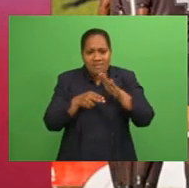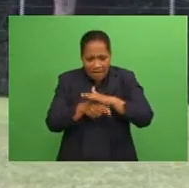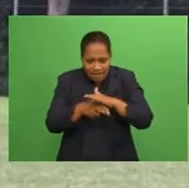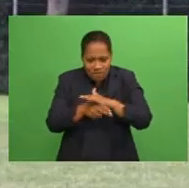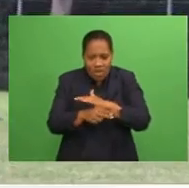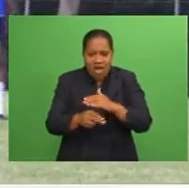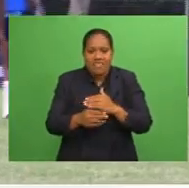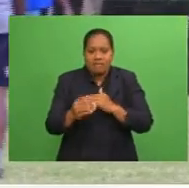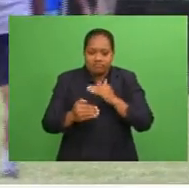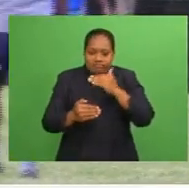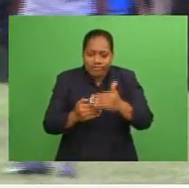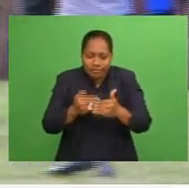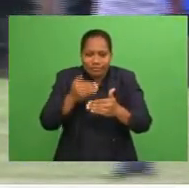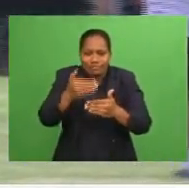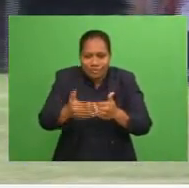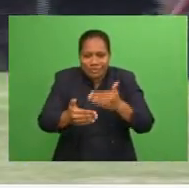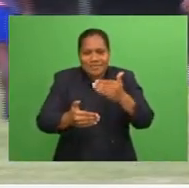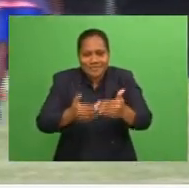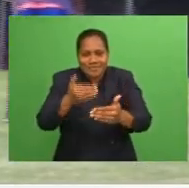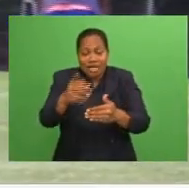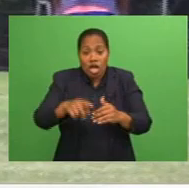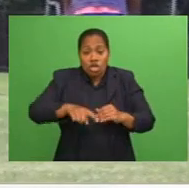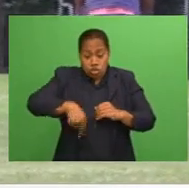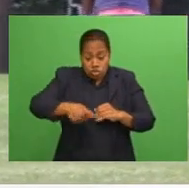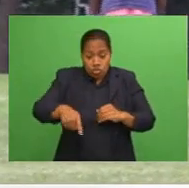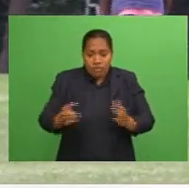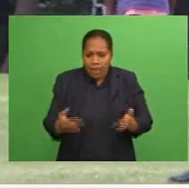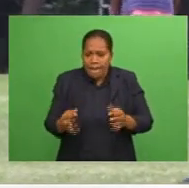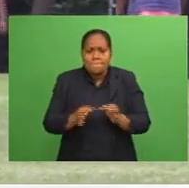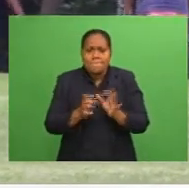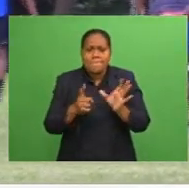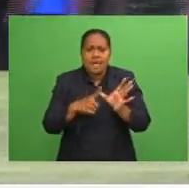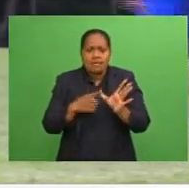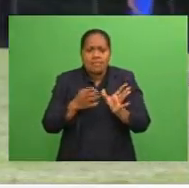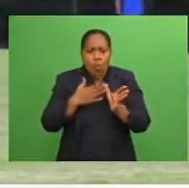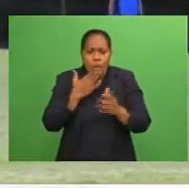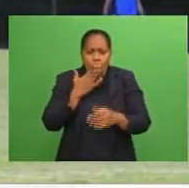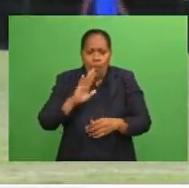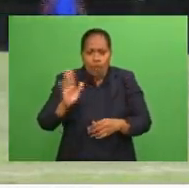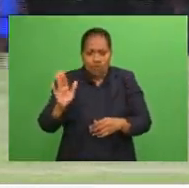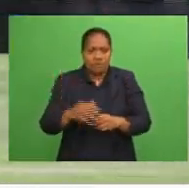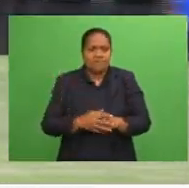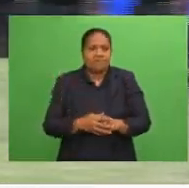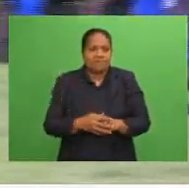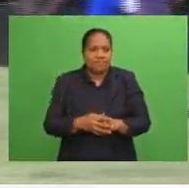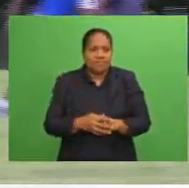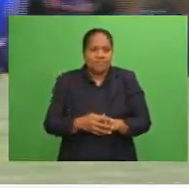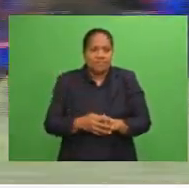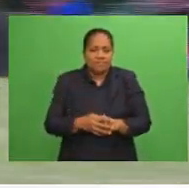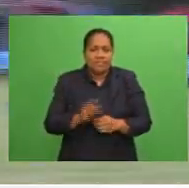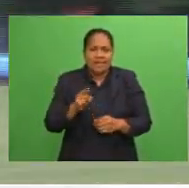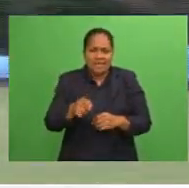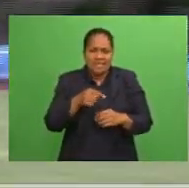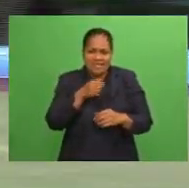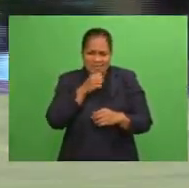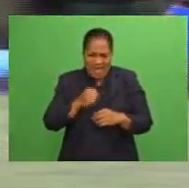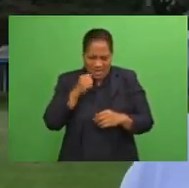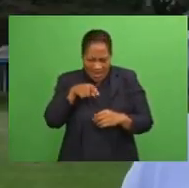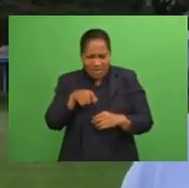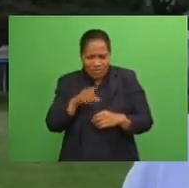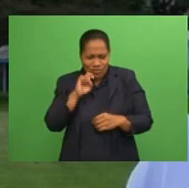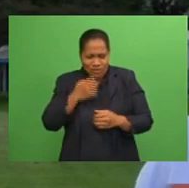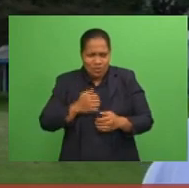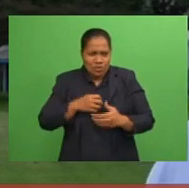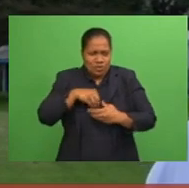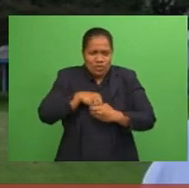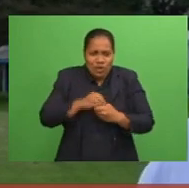step. Suva plays Mba on August 1st and is aware of the preparation the Man in Black has put in for the Vodafone Premier League.